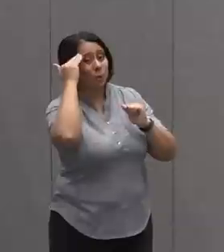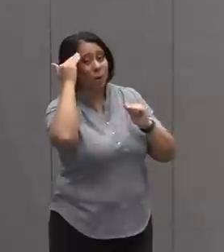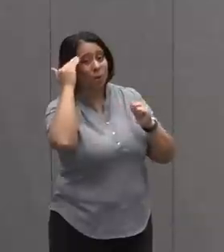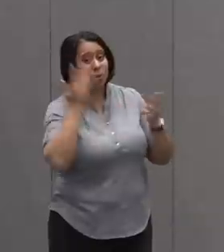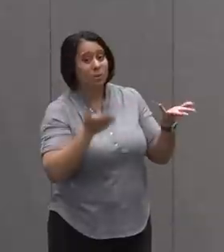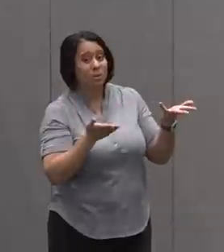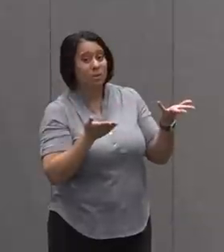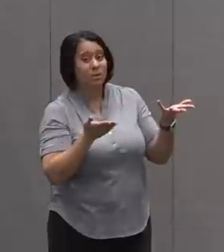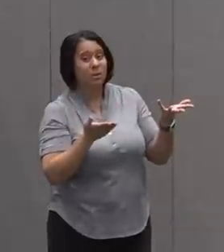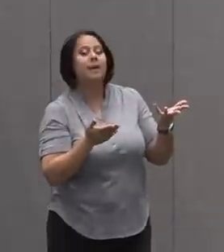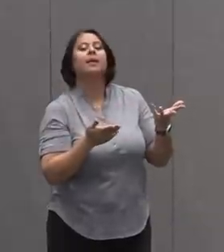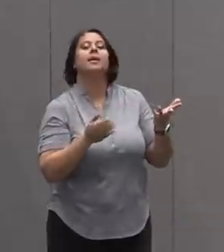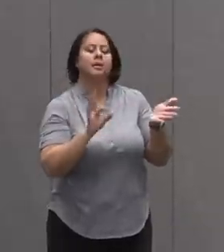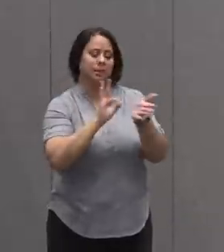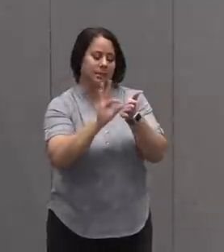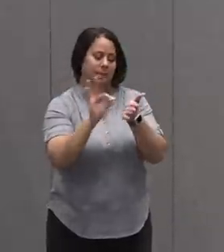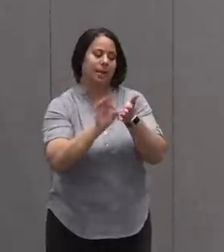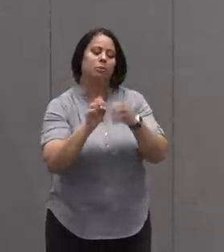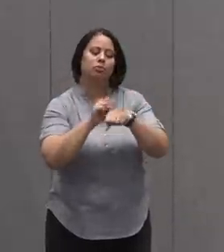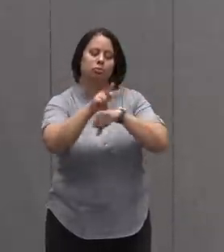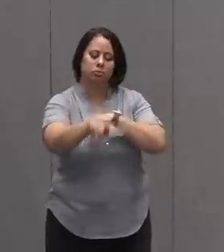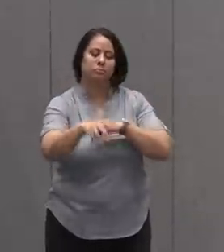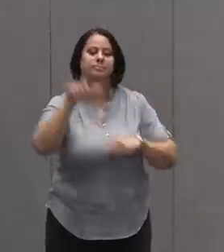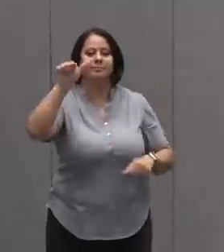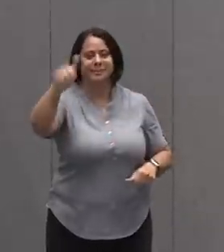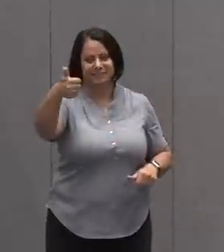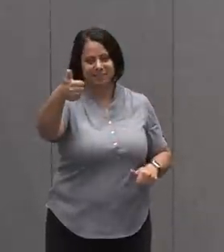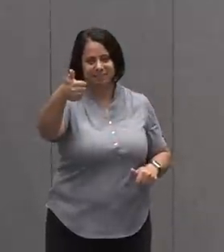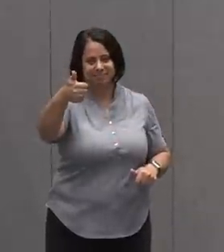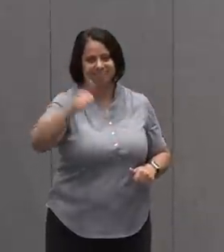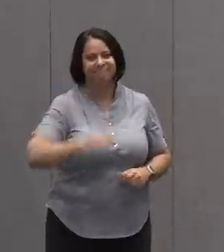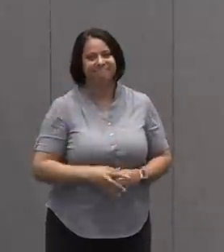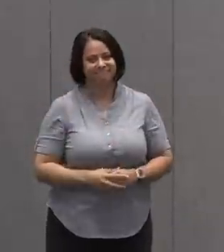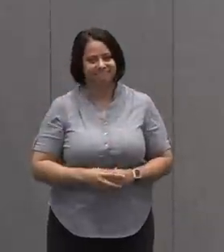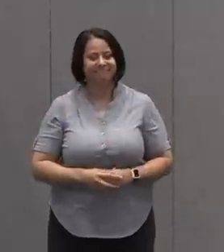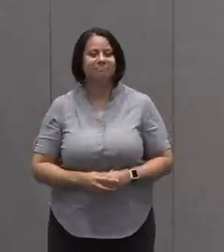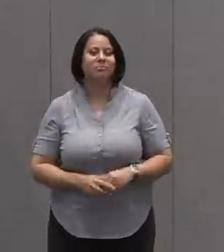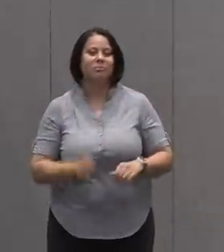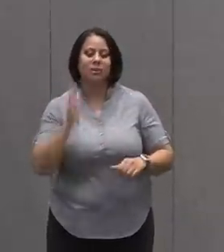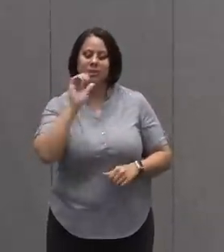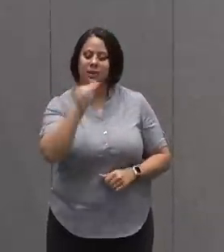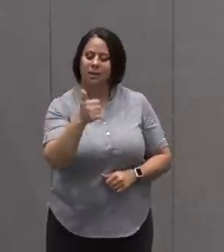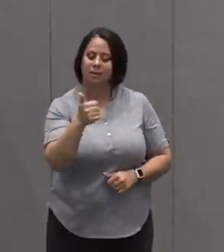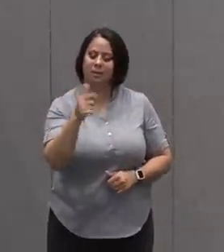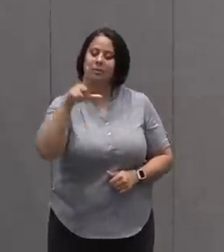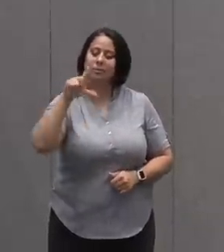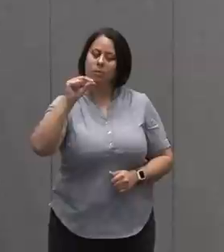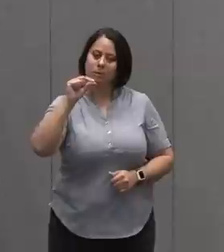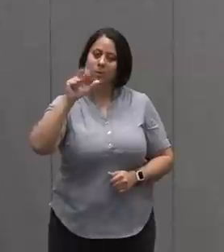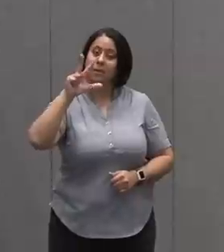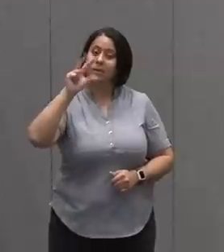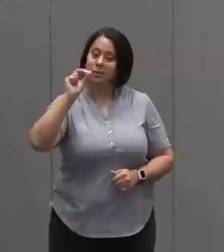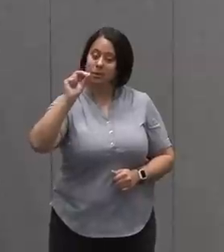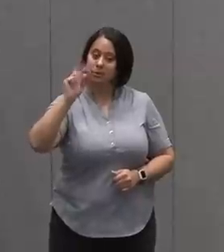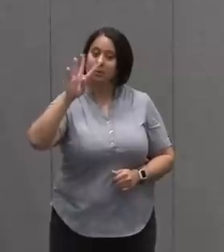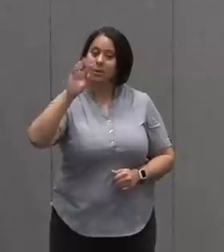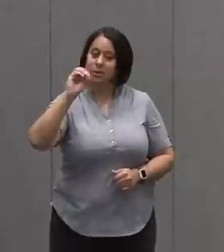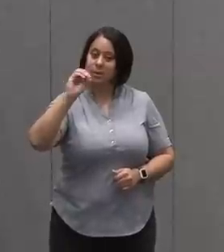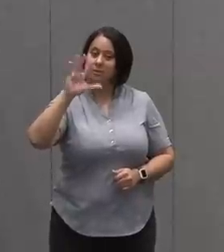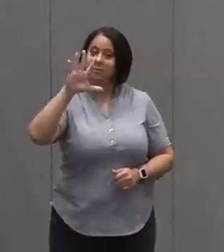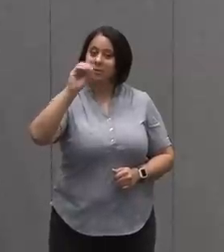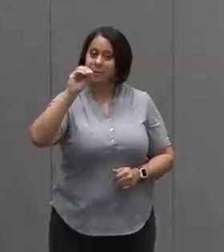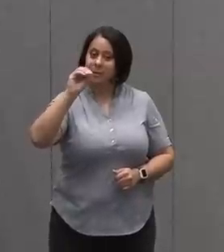If you said count by tens, that would work great. We remember we were going 10, 20, 30,